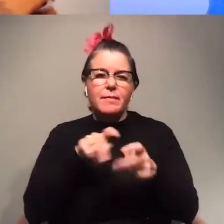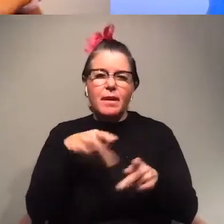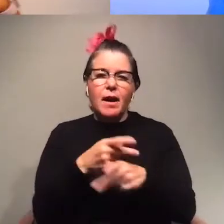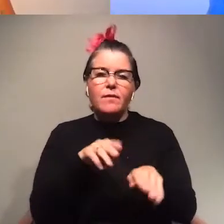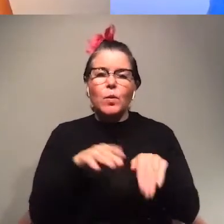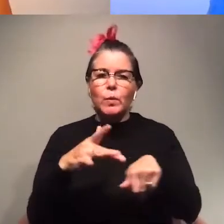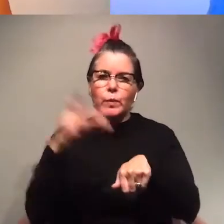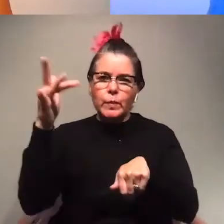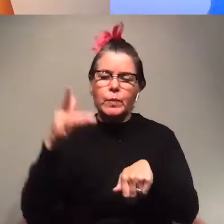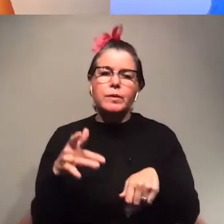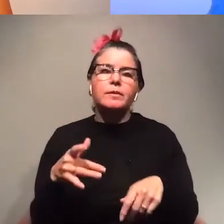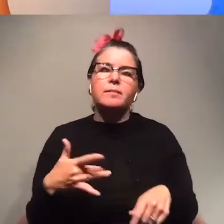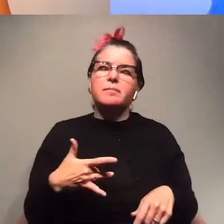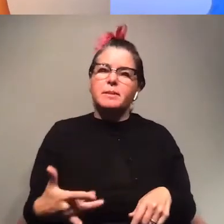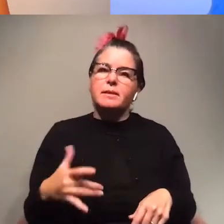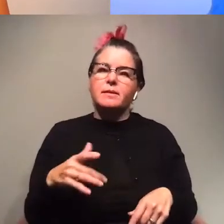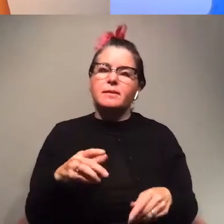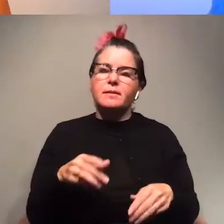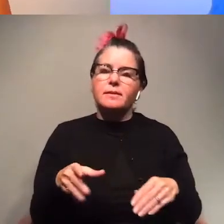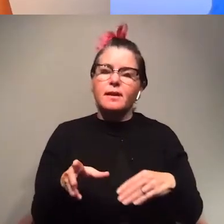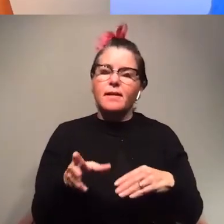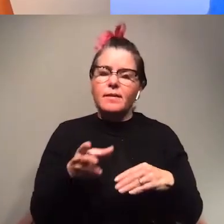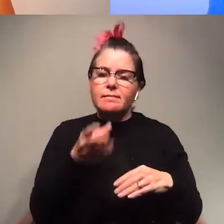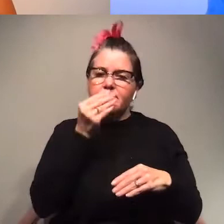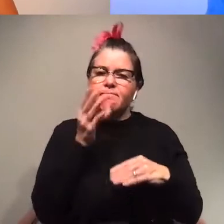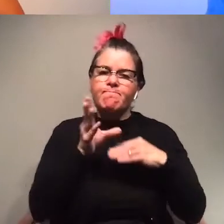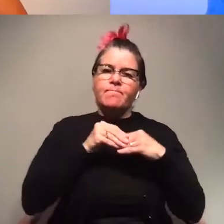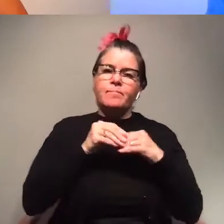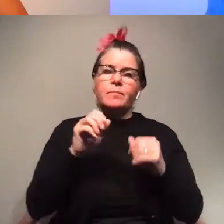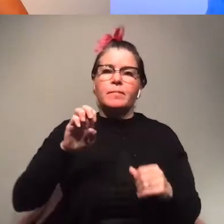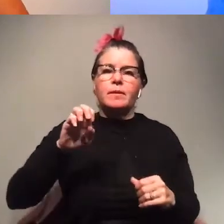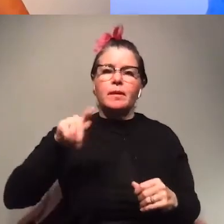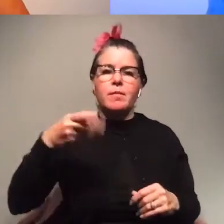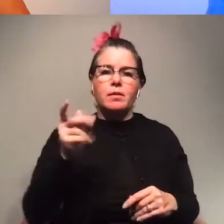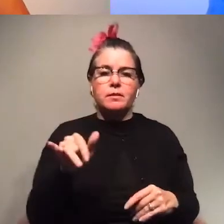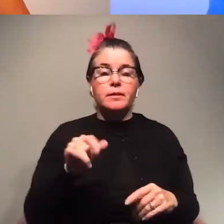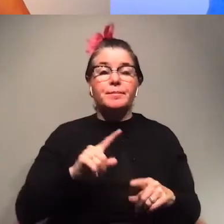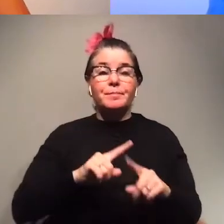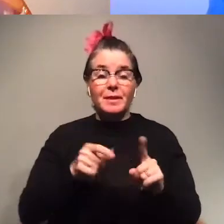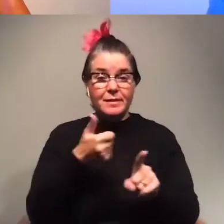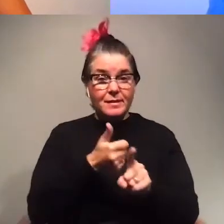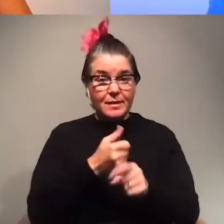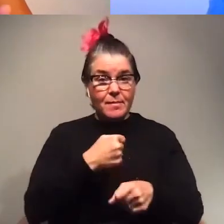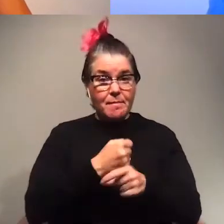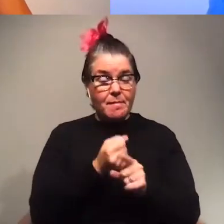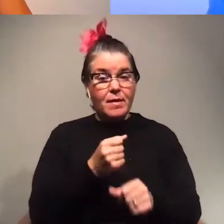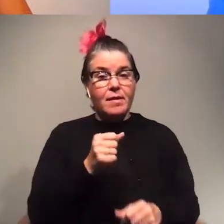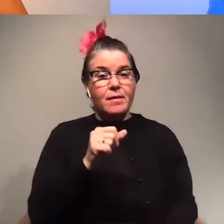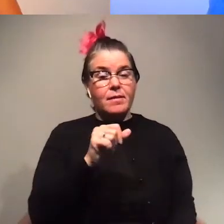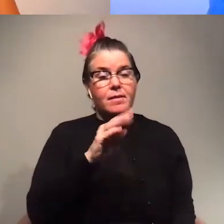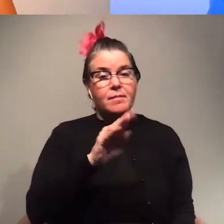shiny, and they are usually sealed with an epoxy. But that epoxy is made out of a chemical called bisphenol